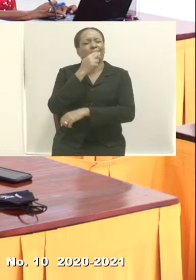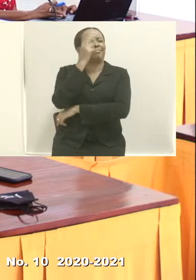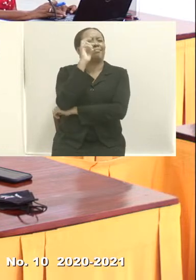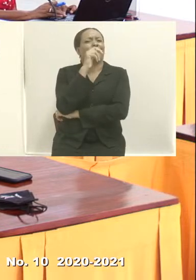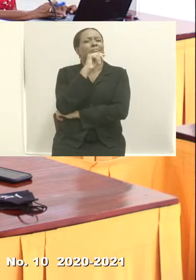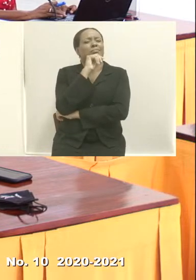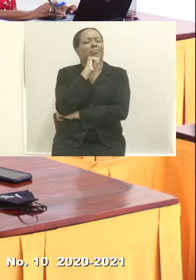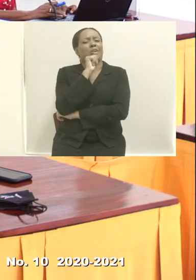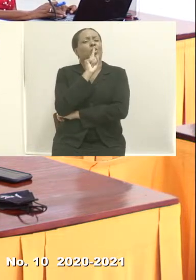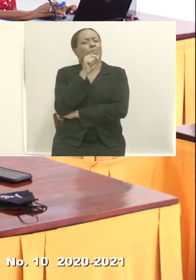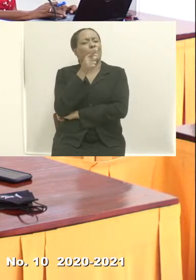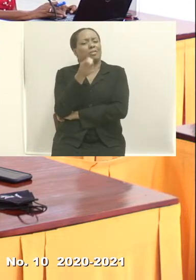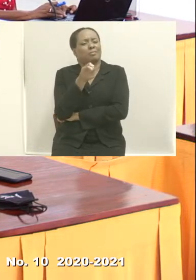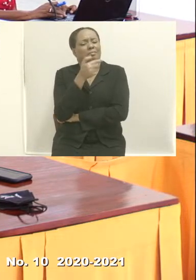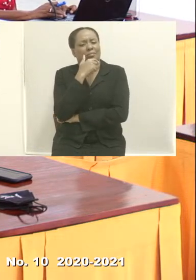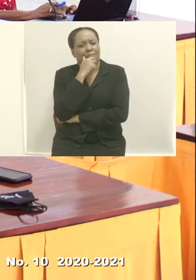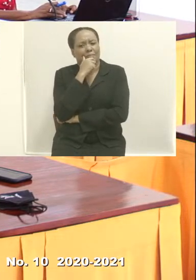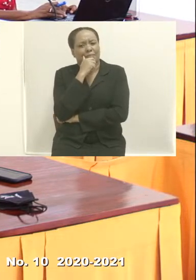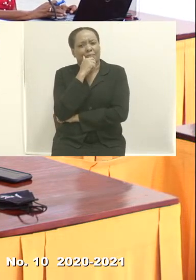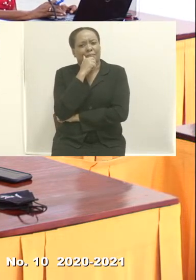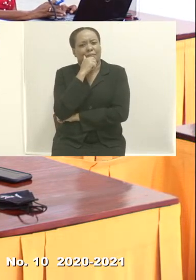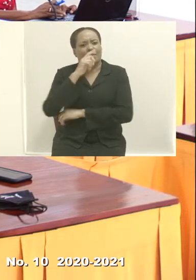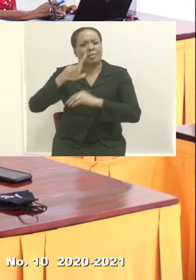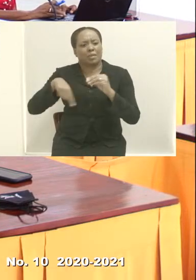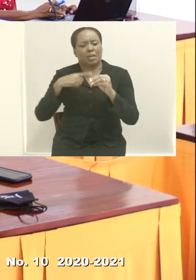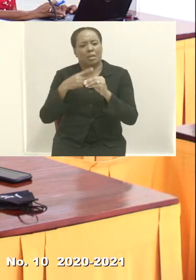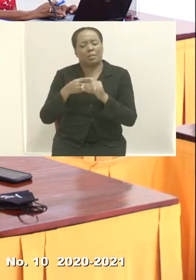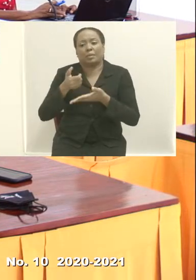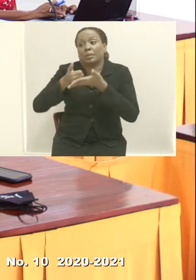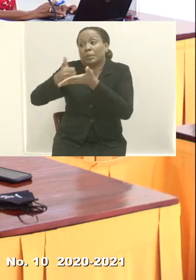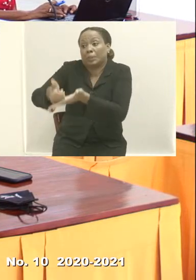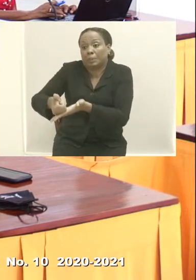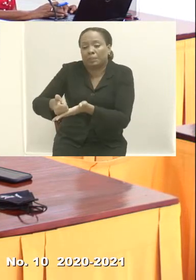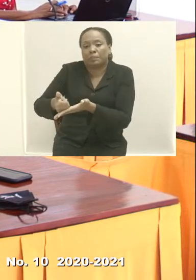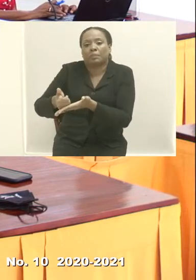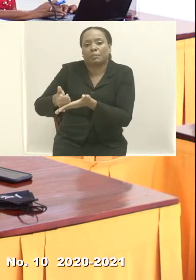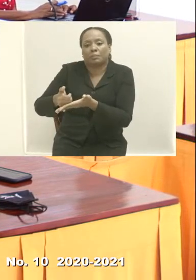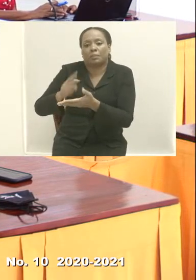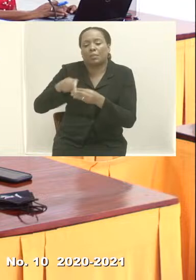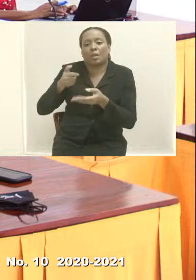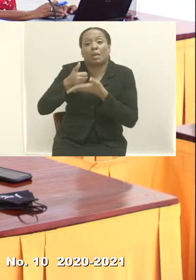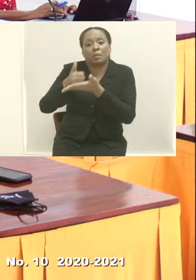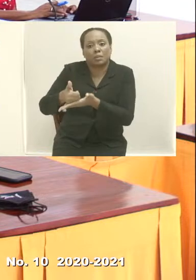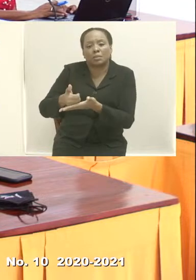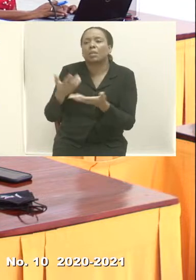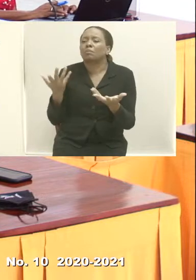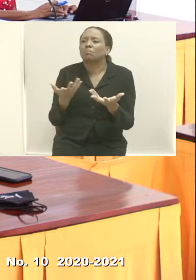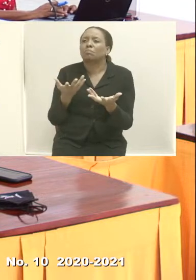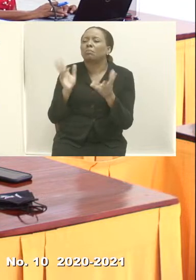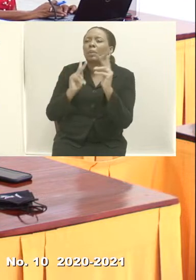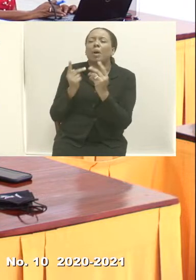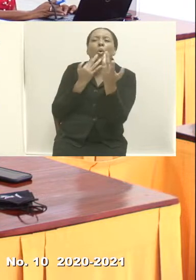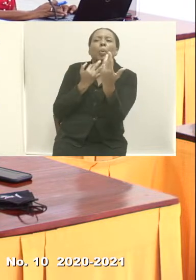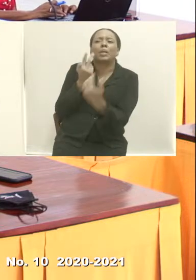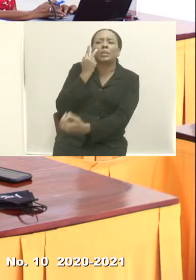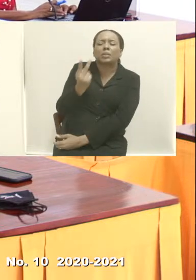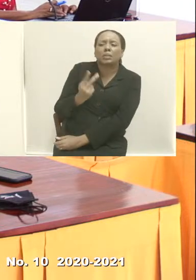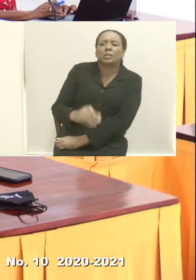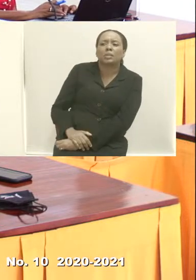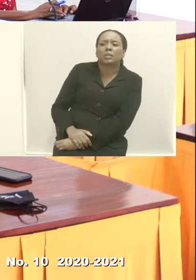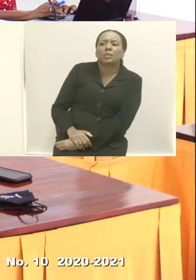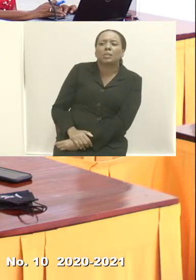the offer to lend the assistance in the first place. So they kind of waited, and then they hear, well, you know, I